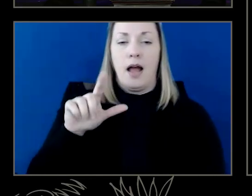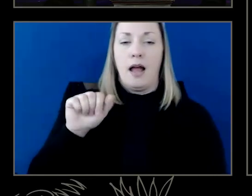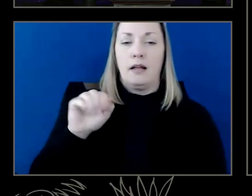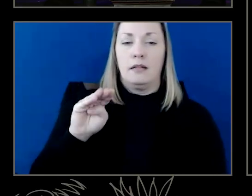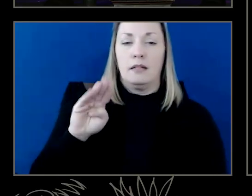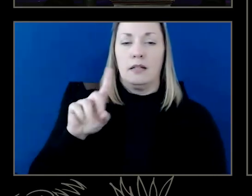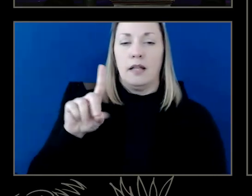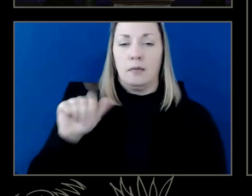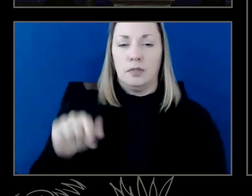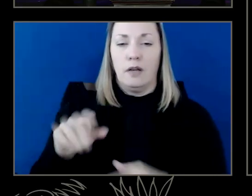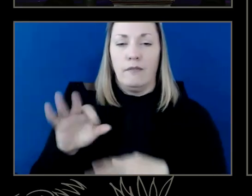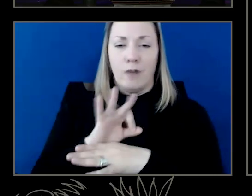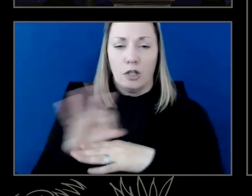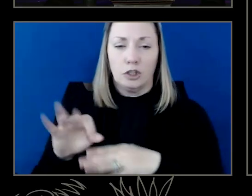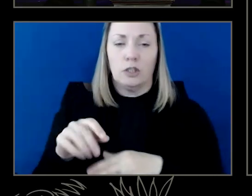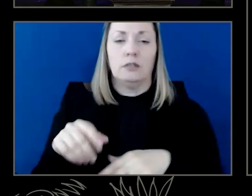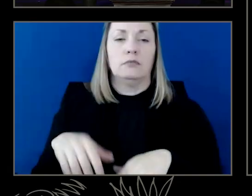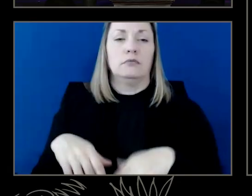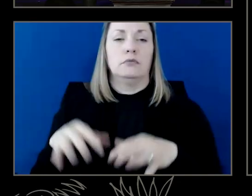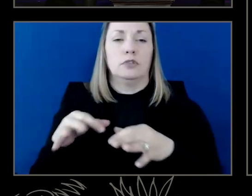gateway, permissions, etc.